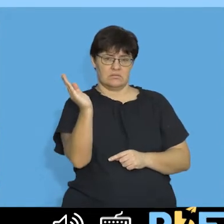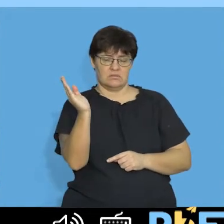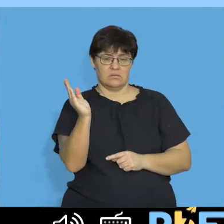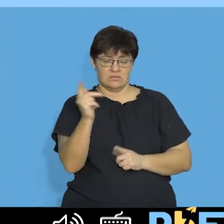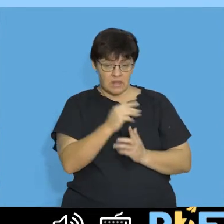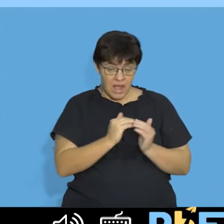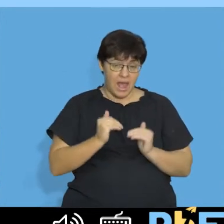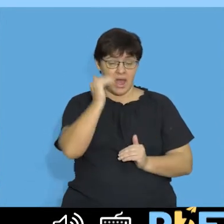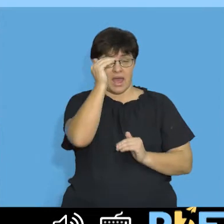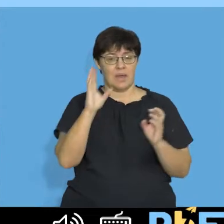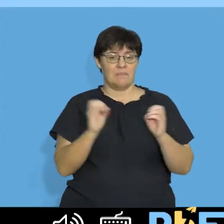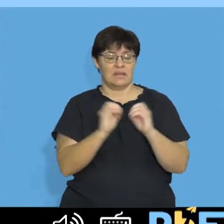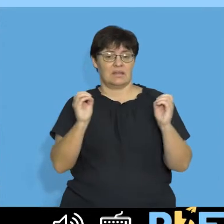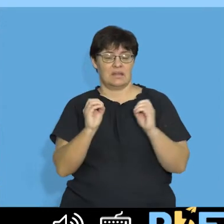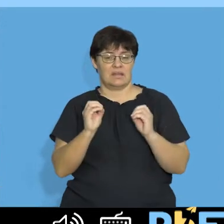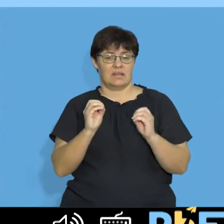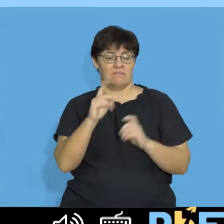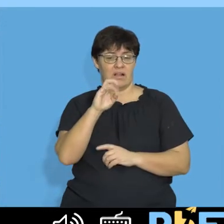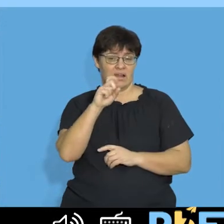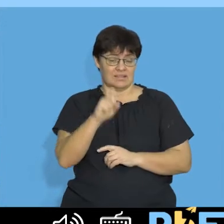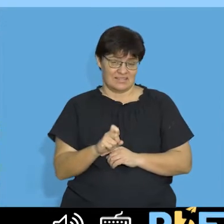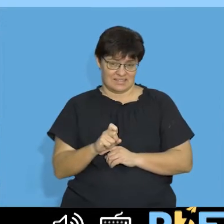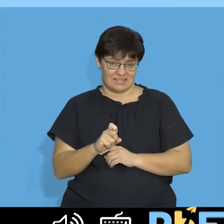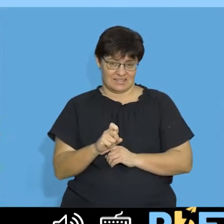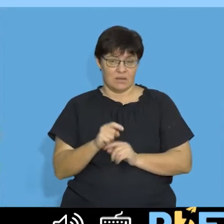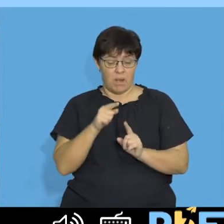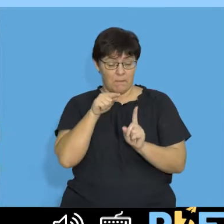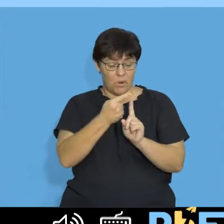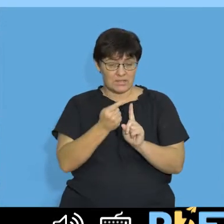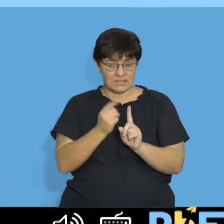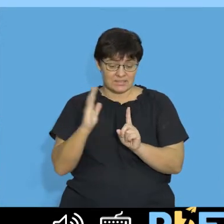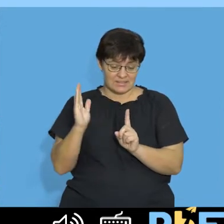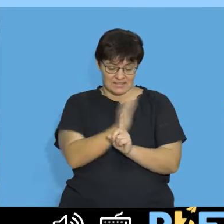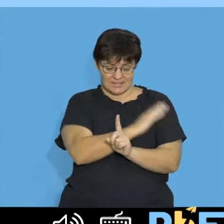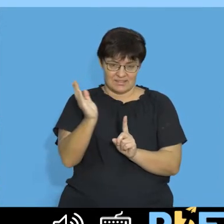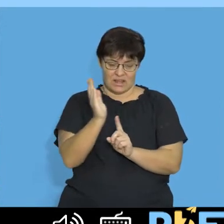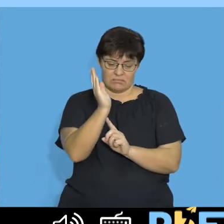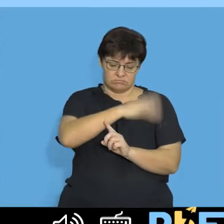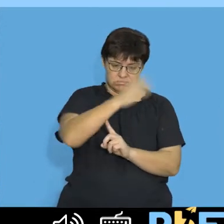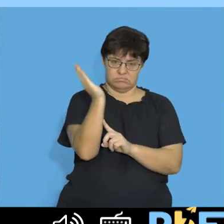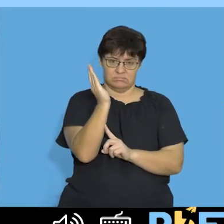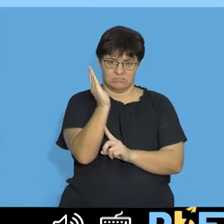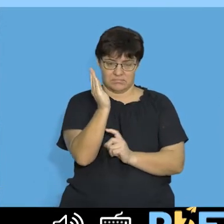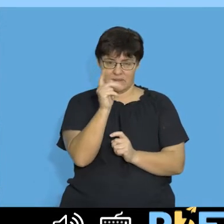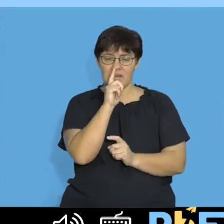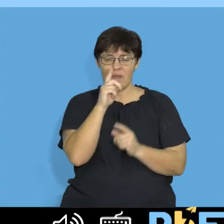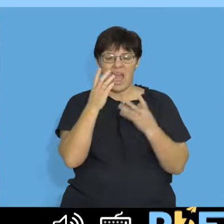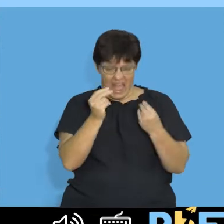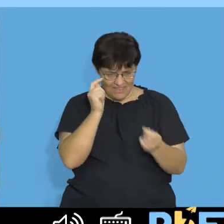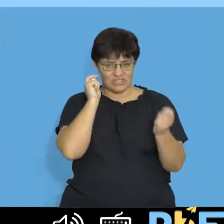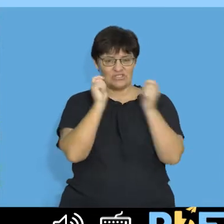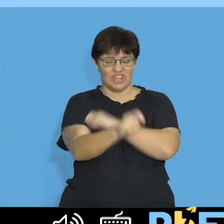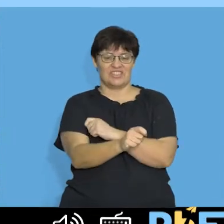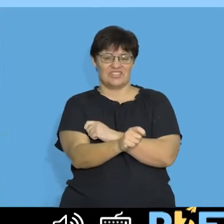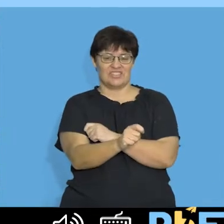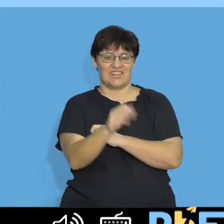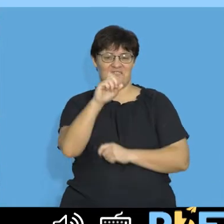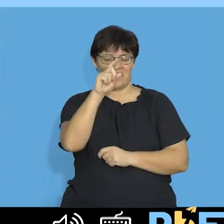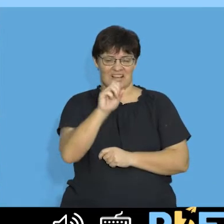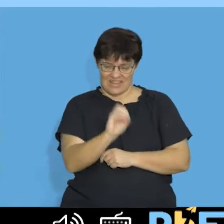magnetic flux. Now I've stopped. But in that point between low and high, there was a change in magnetic